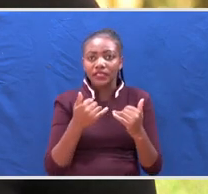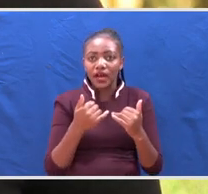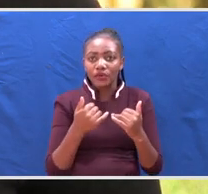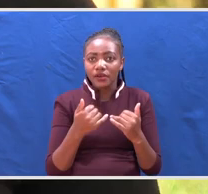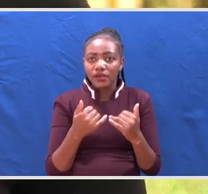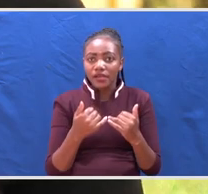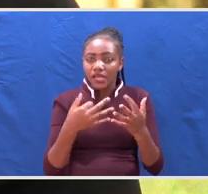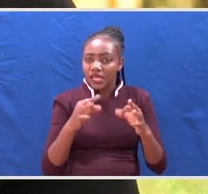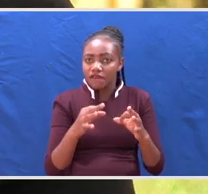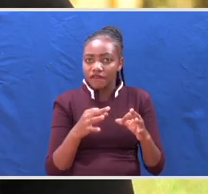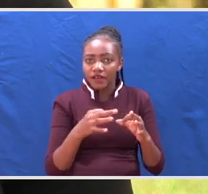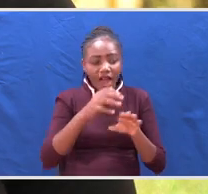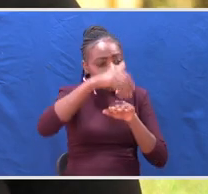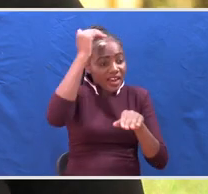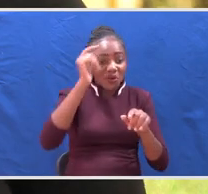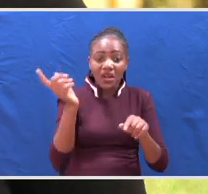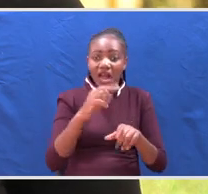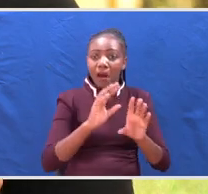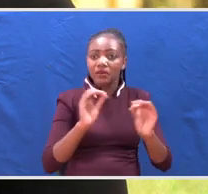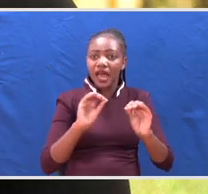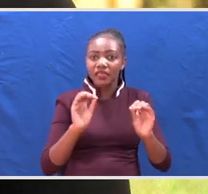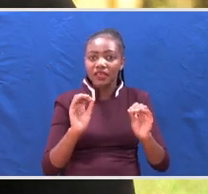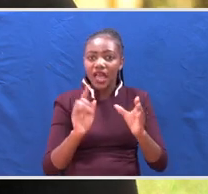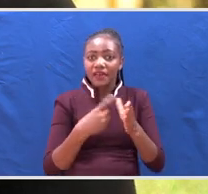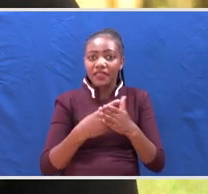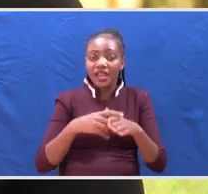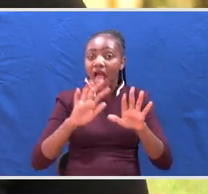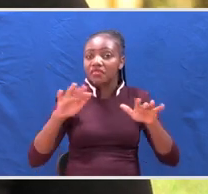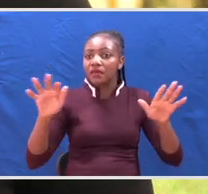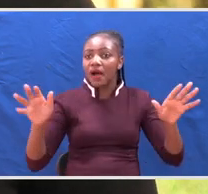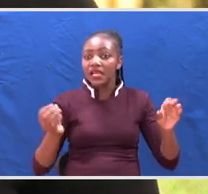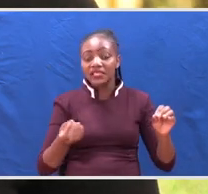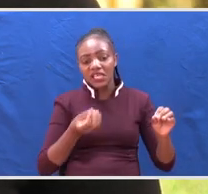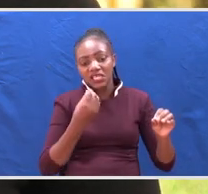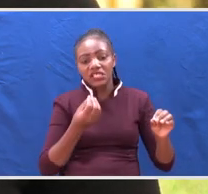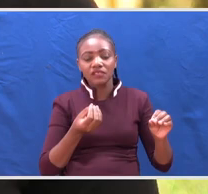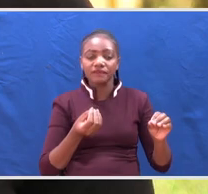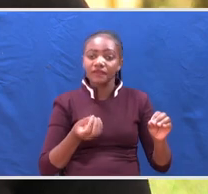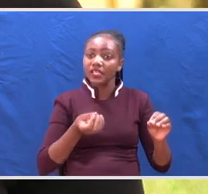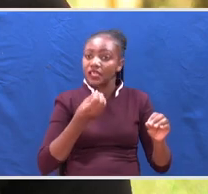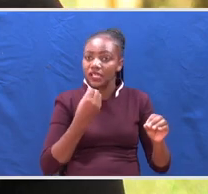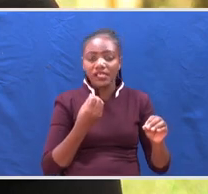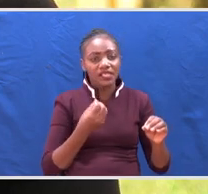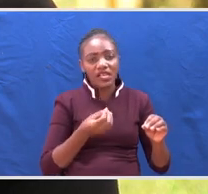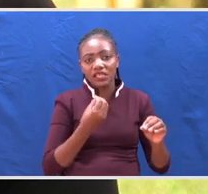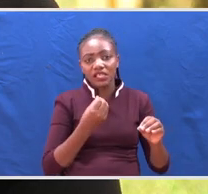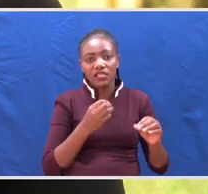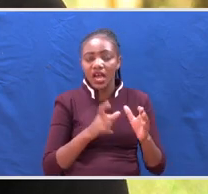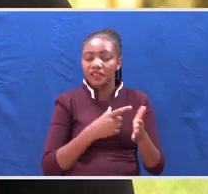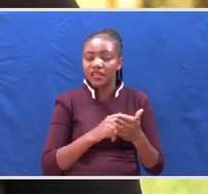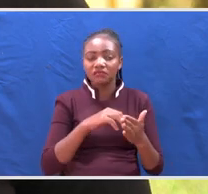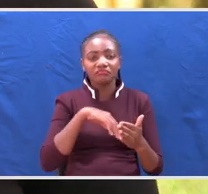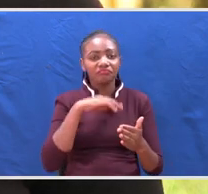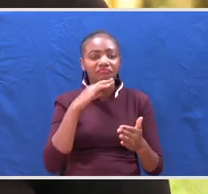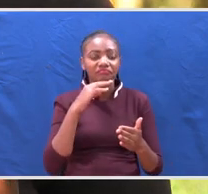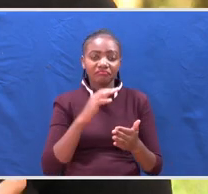the predator, the lion didn't come. So the vultures now will just sense, they use their strong sense for finding